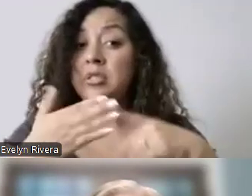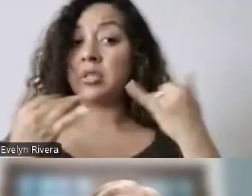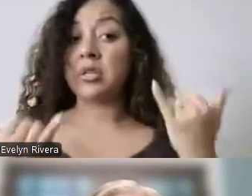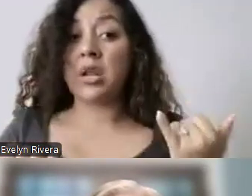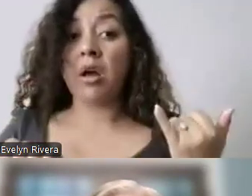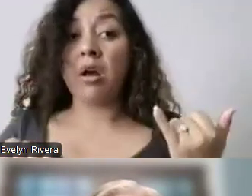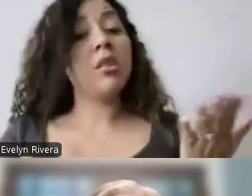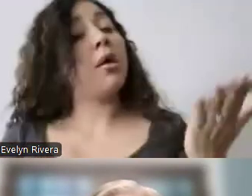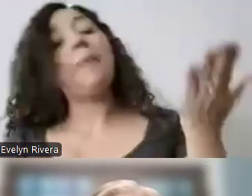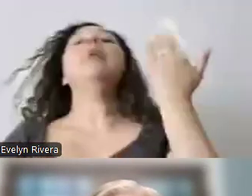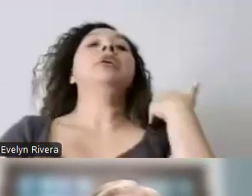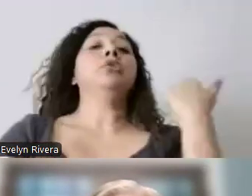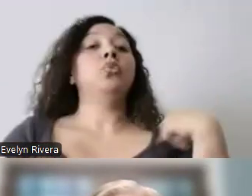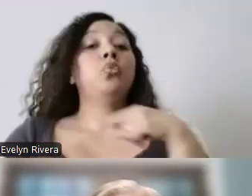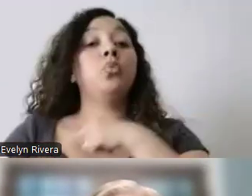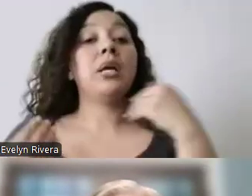in the past, we have